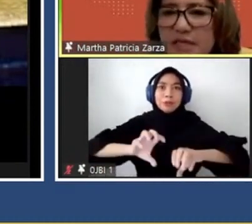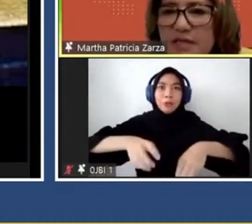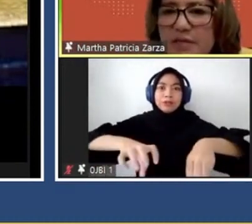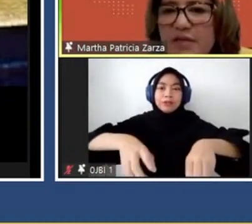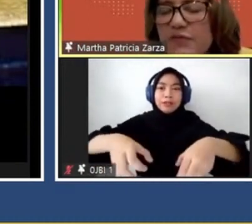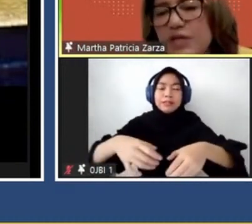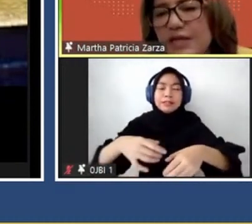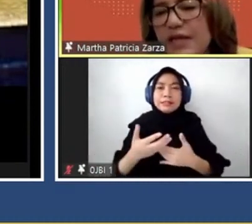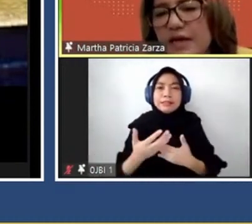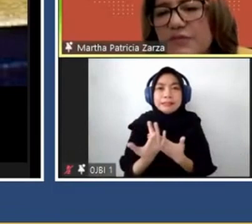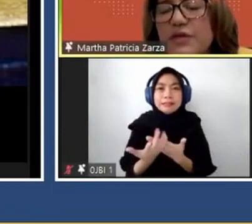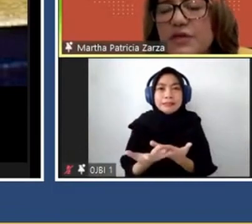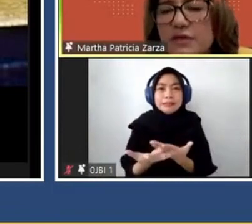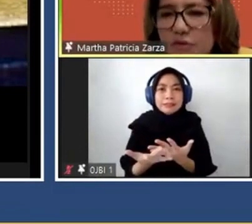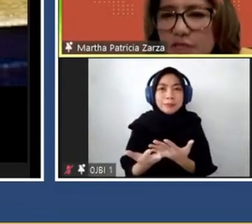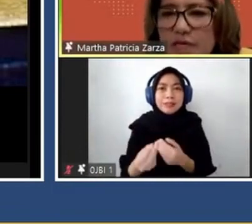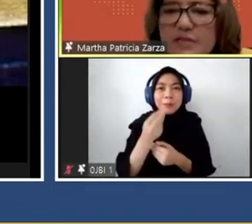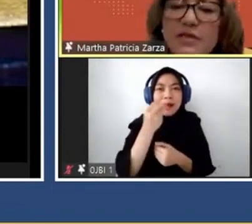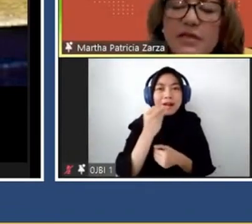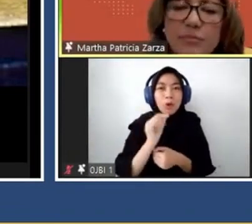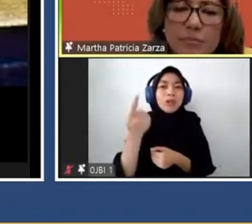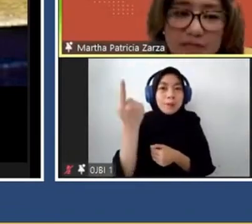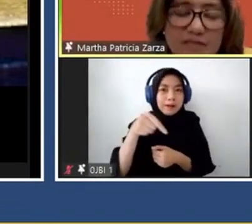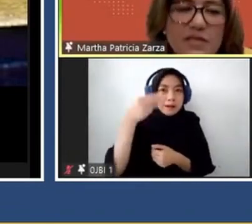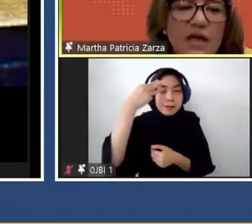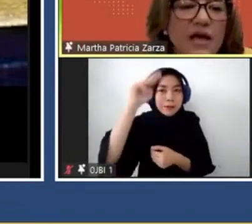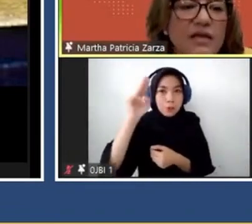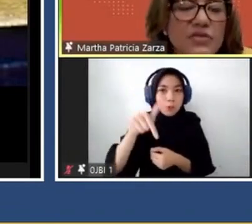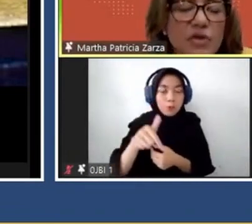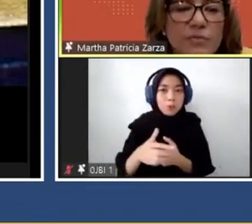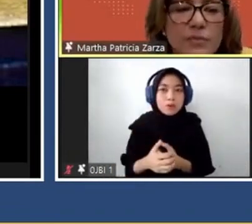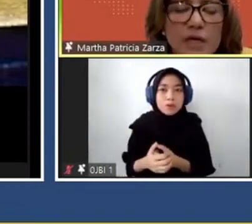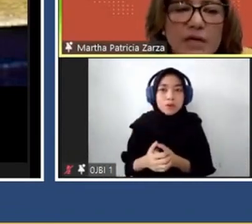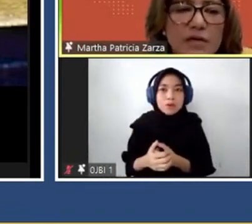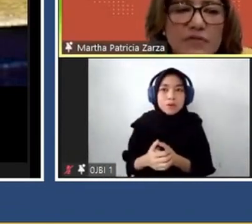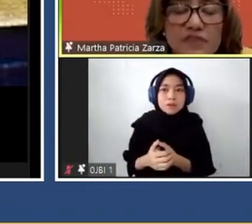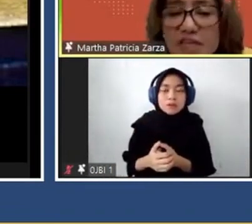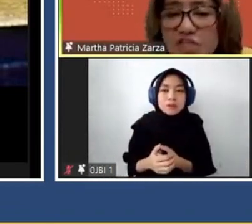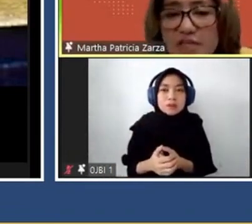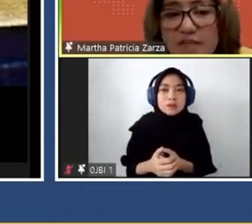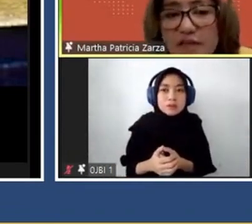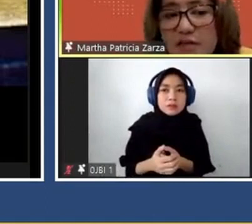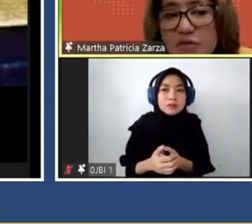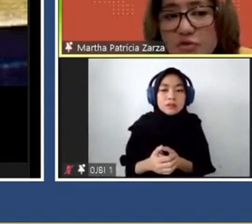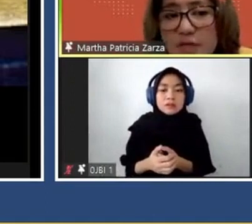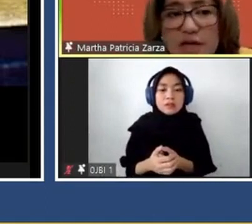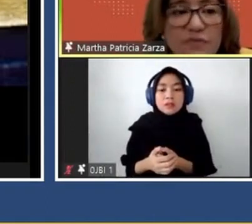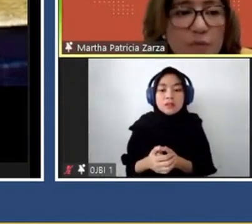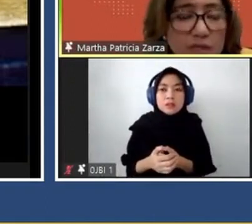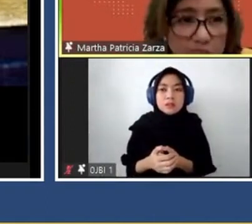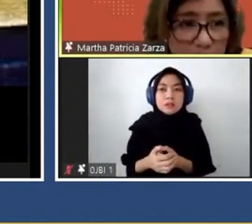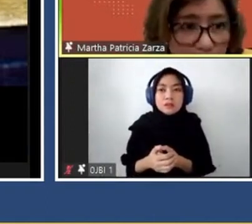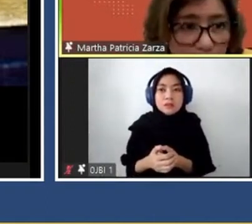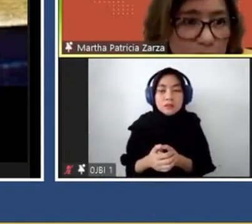let's say, the main food that they have. Tortillas, beans, and some veg that they usually